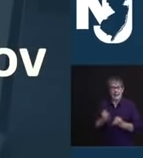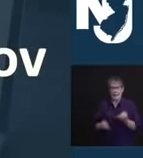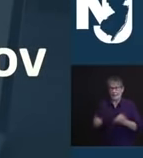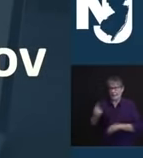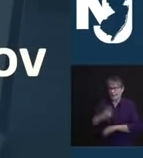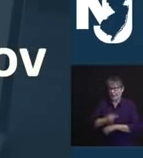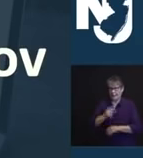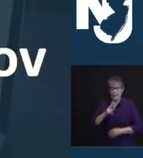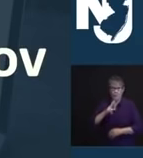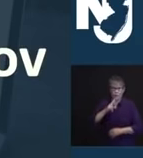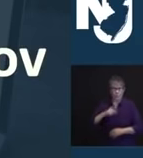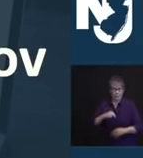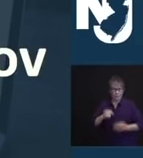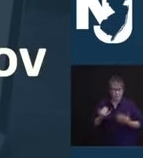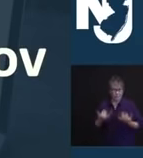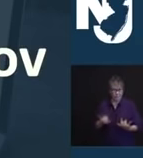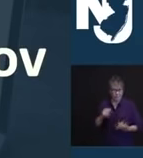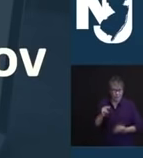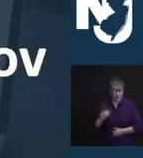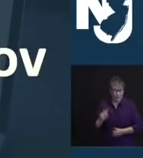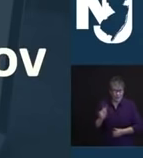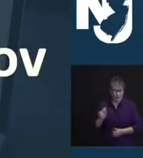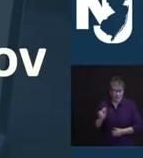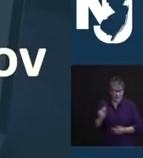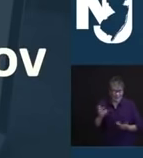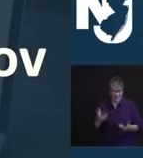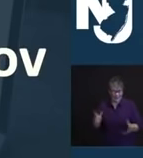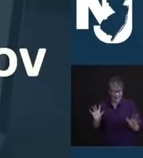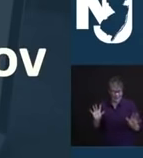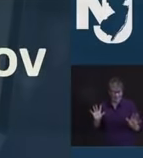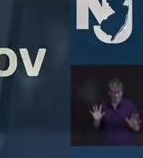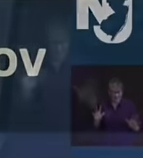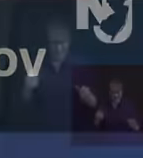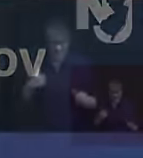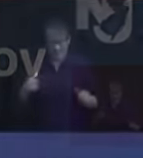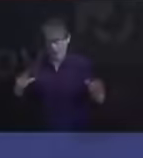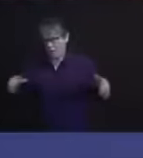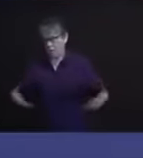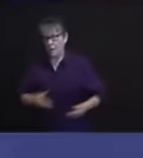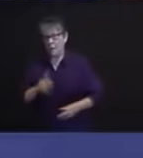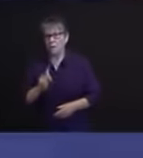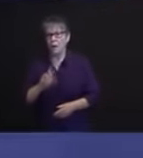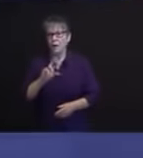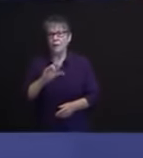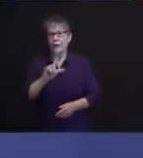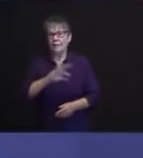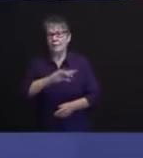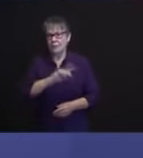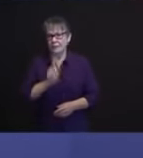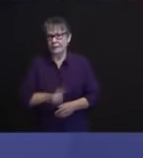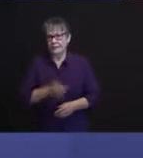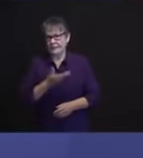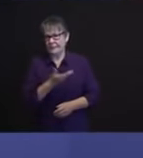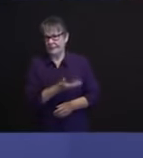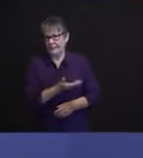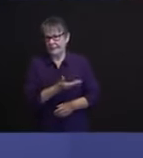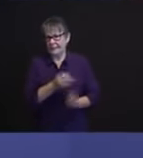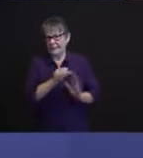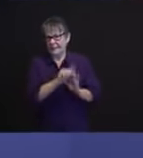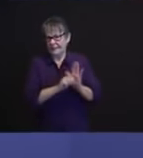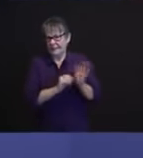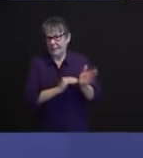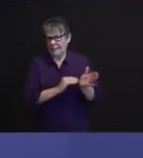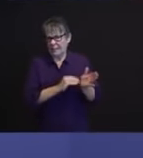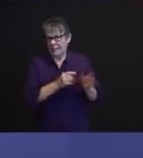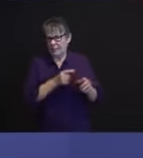doesn't need an introduction either. Please help me welcome Dr. Ed Lifshitz. Thank you. As the governor mentioned, the